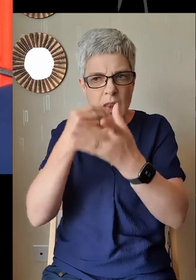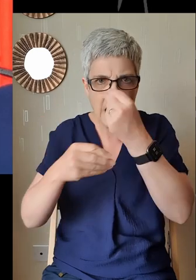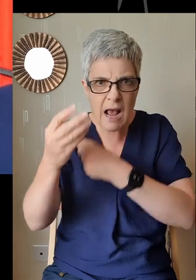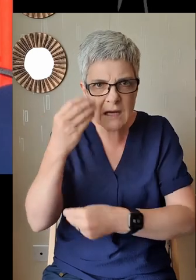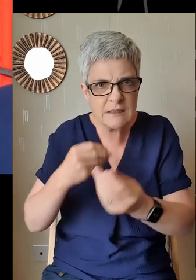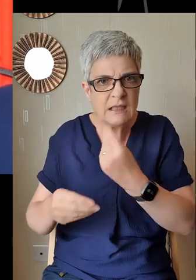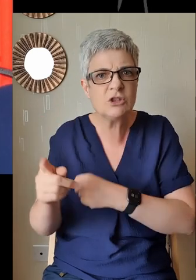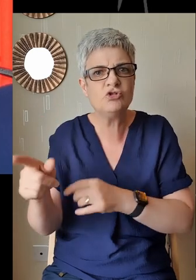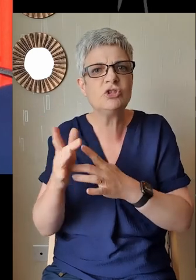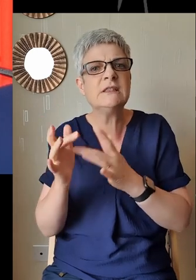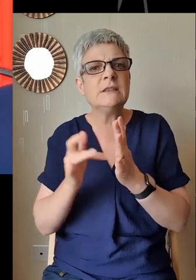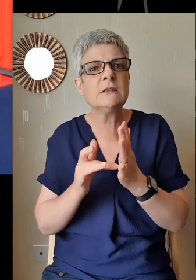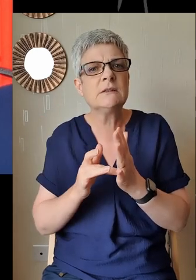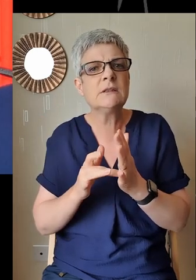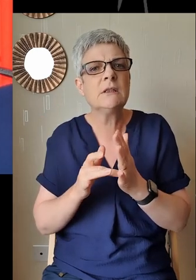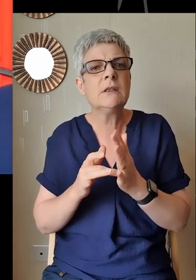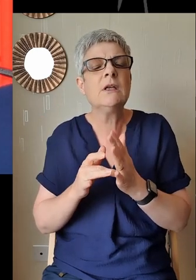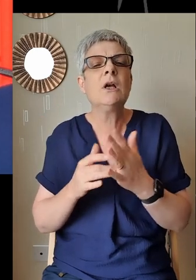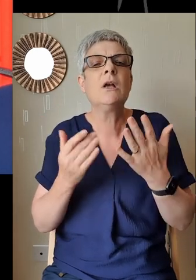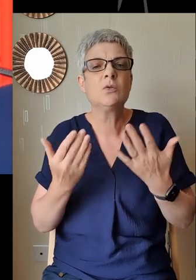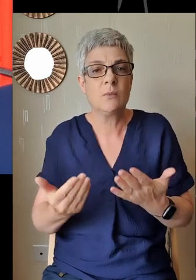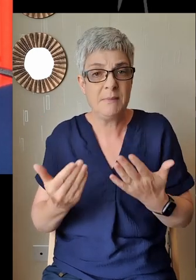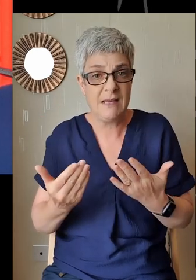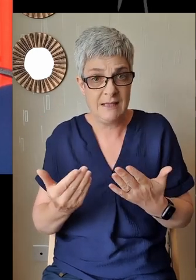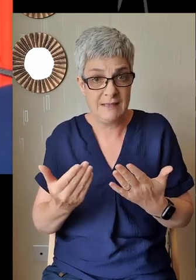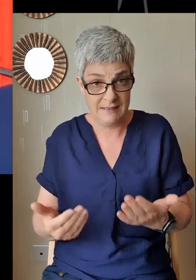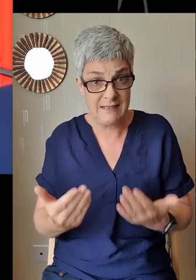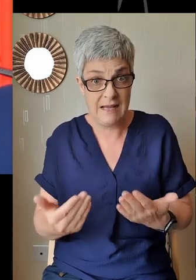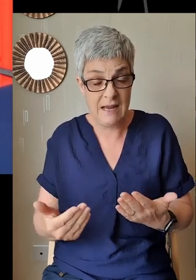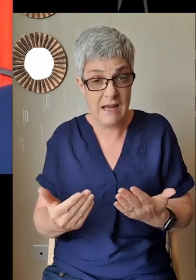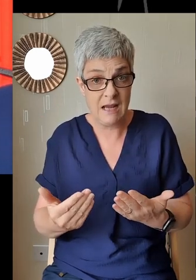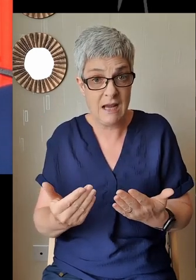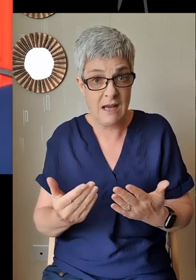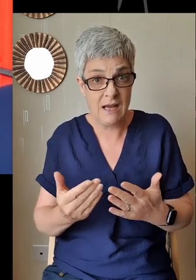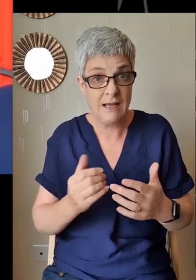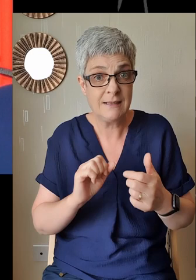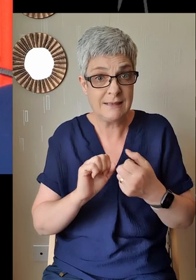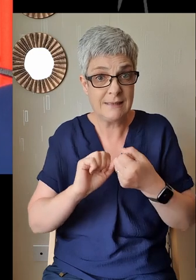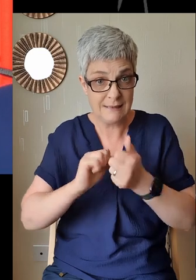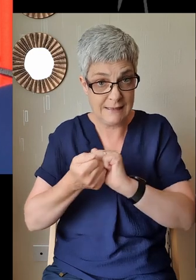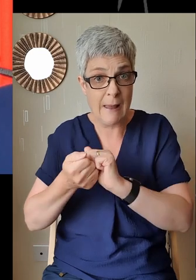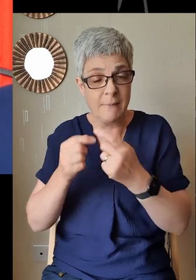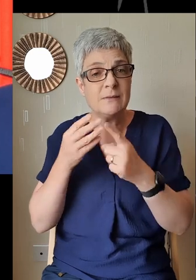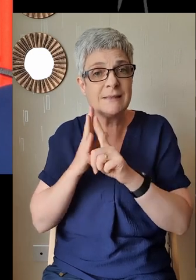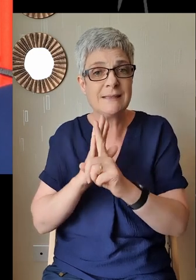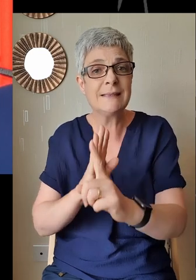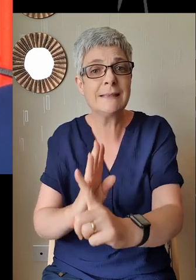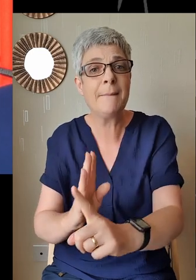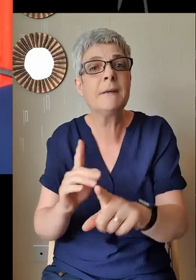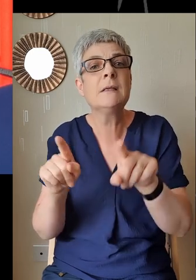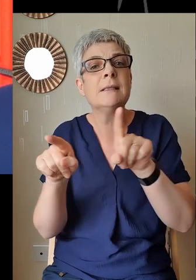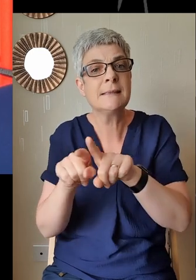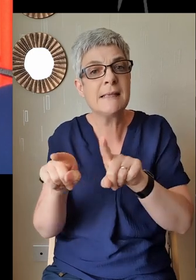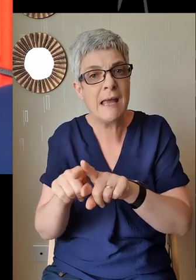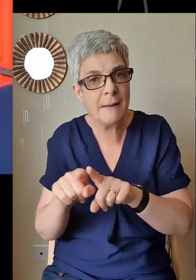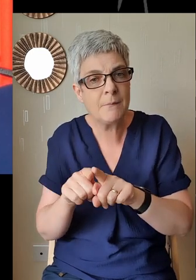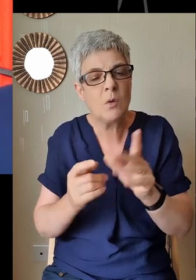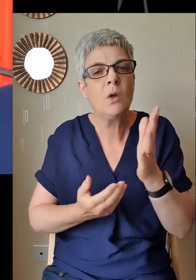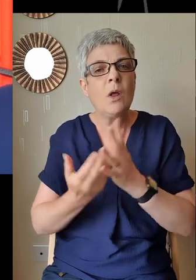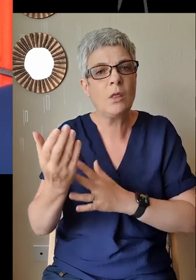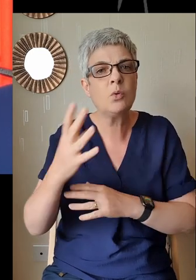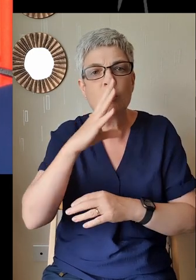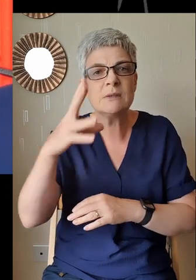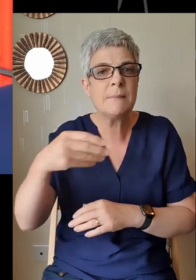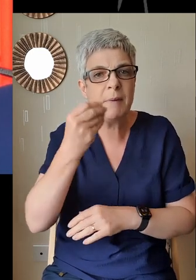so disciples today are to do the same through the presence and the work of the Holy